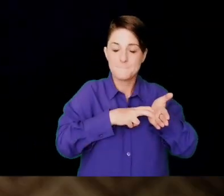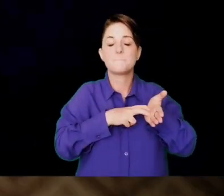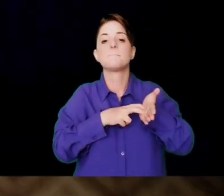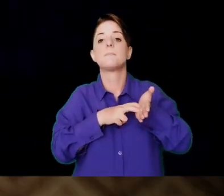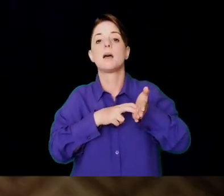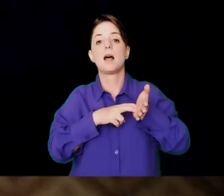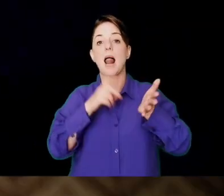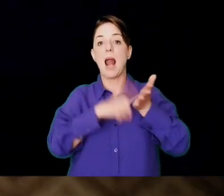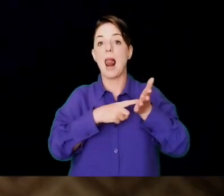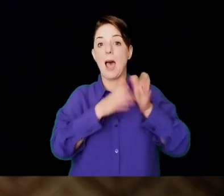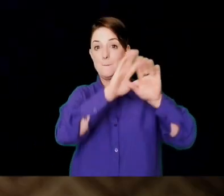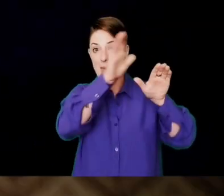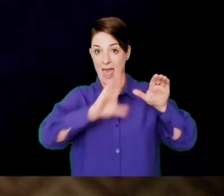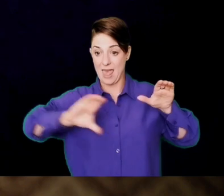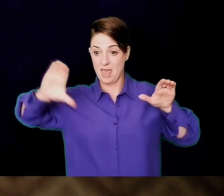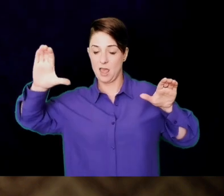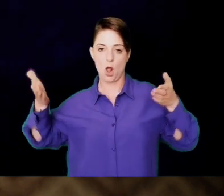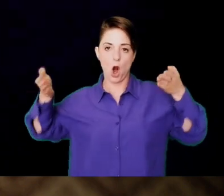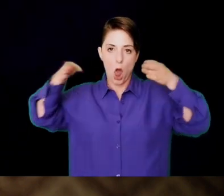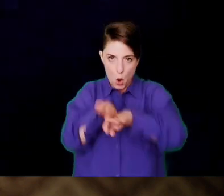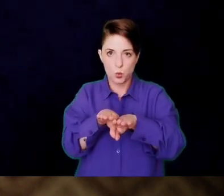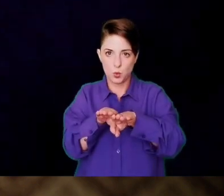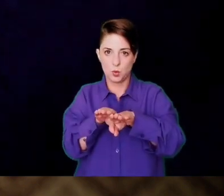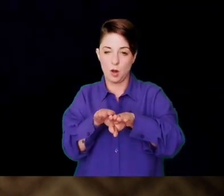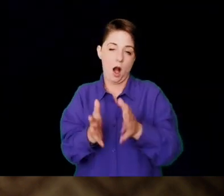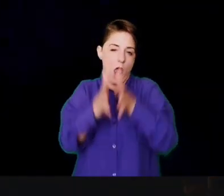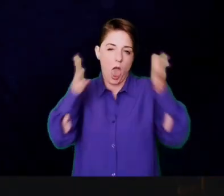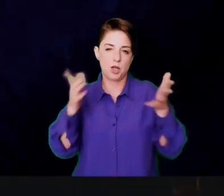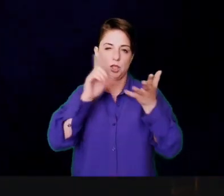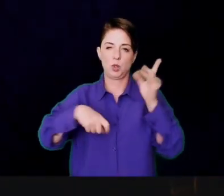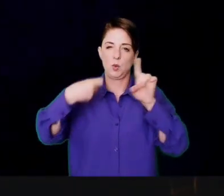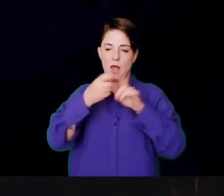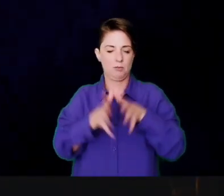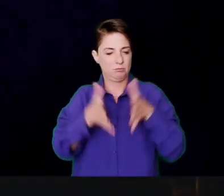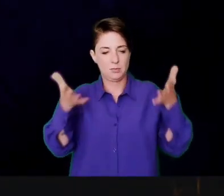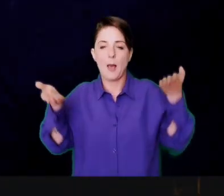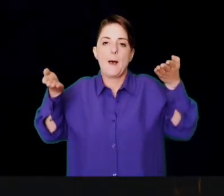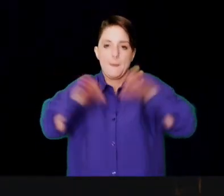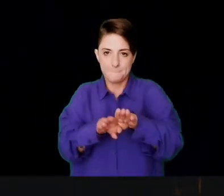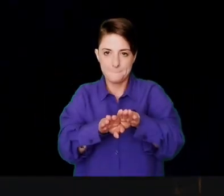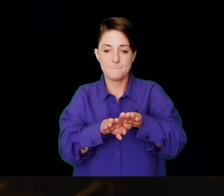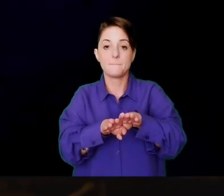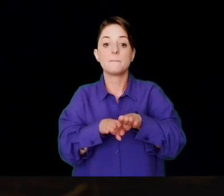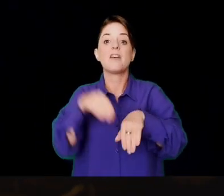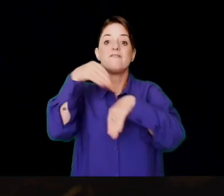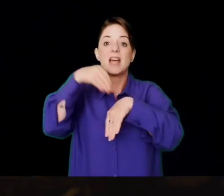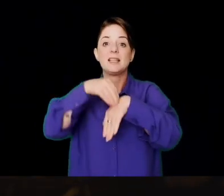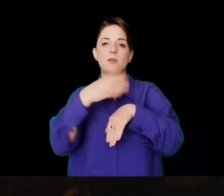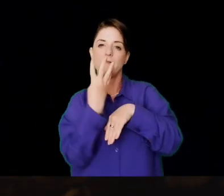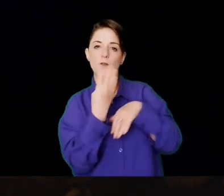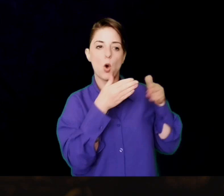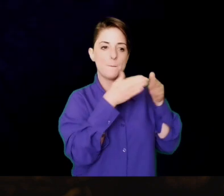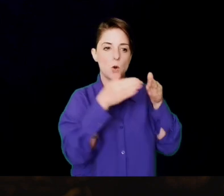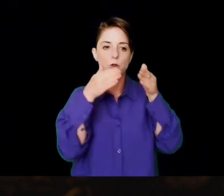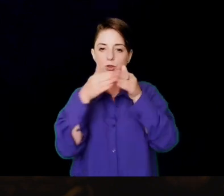larger area than any other part of the country, to have such a closure. The fishermen affected in the 4 ports of West Bay, Lyme